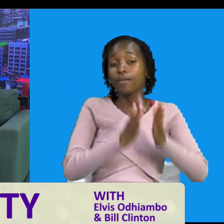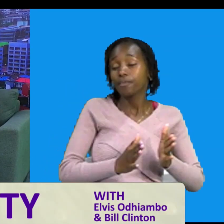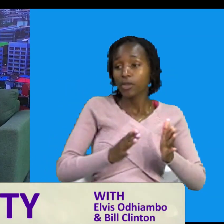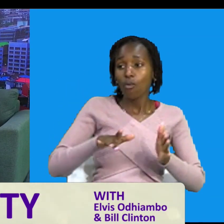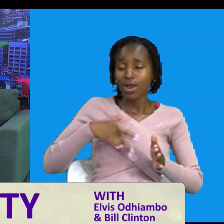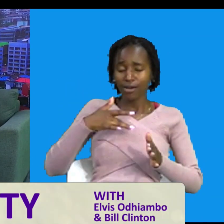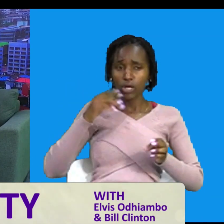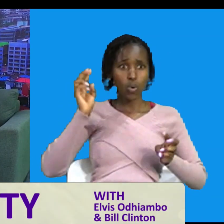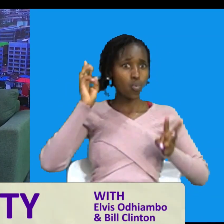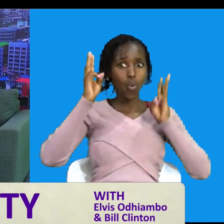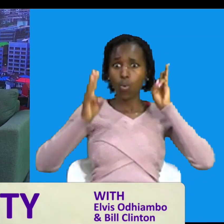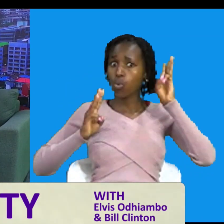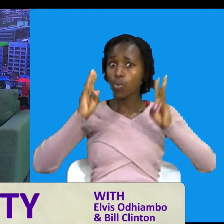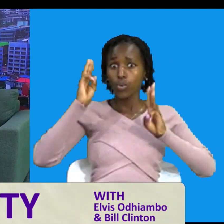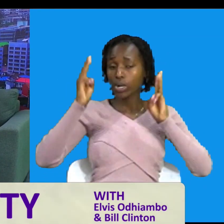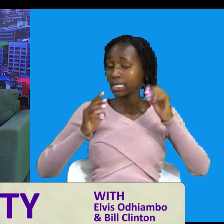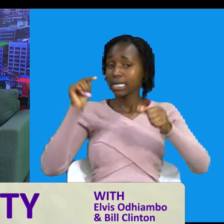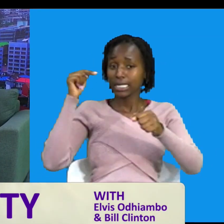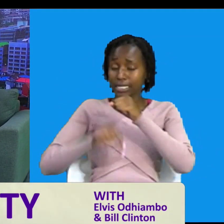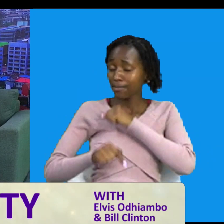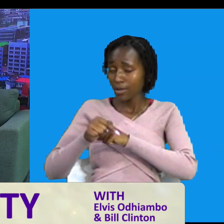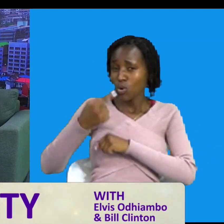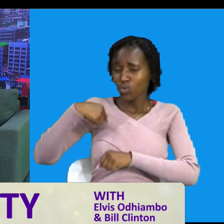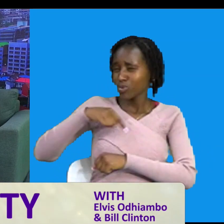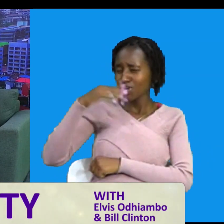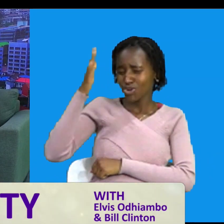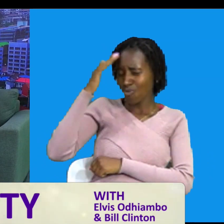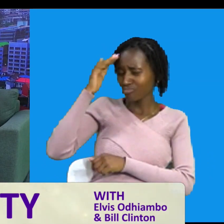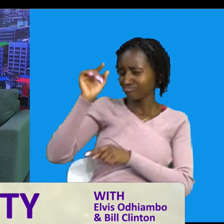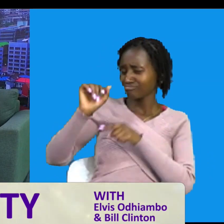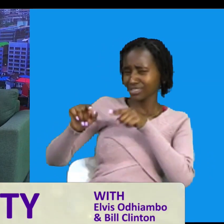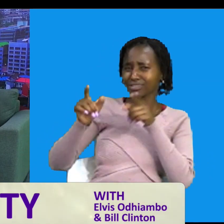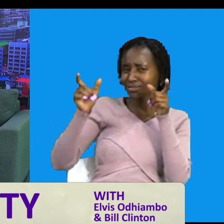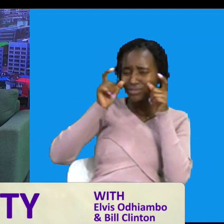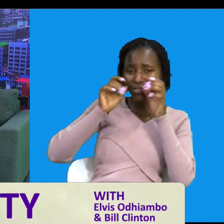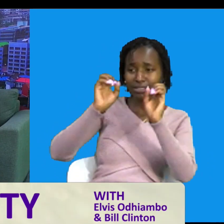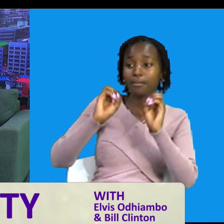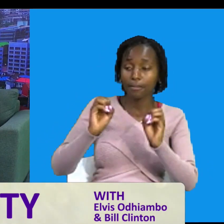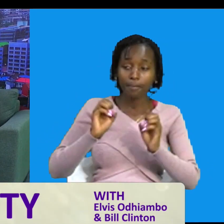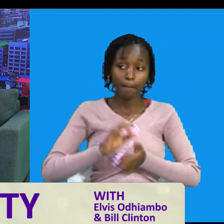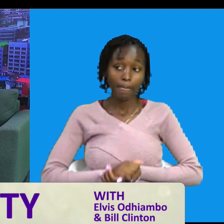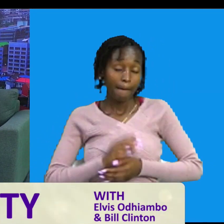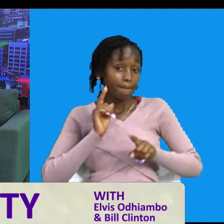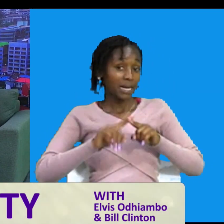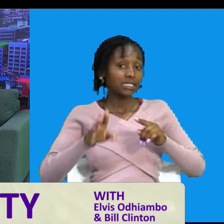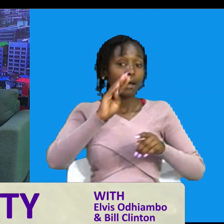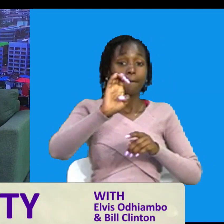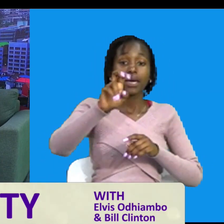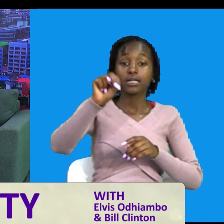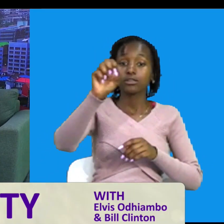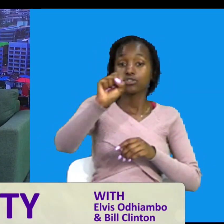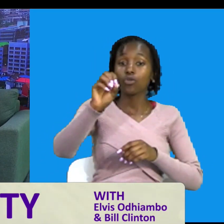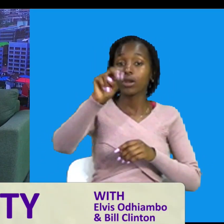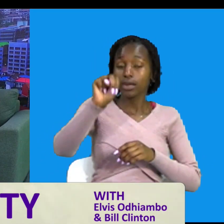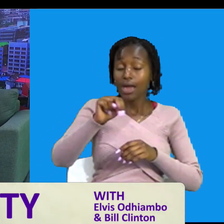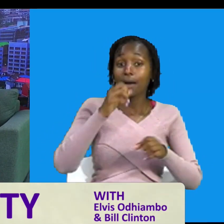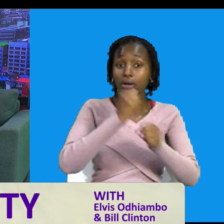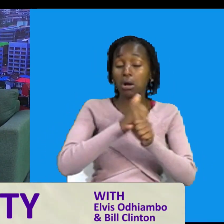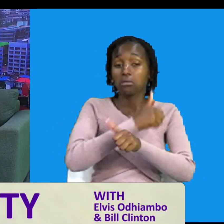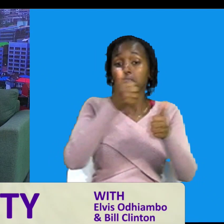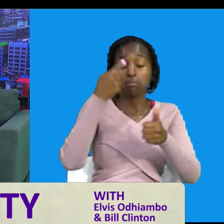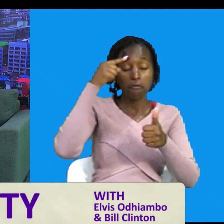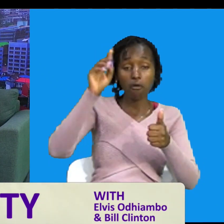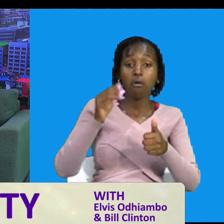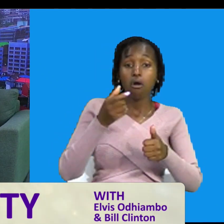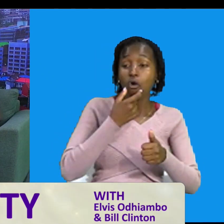worried, because that is not the Tusker that we are used to. But then again, on the other side, Benson Omana has been doing really well for Gor Mahia